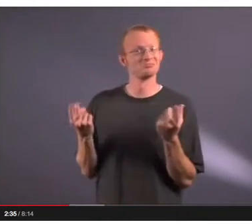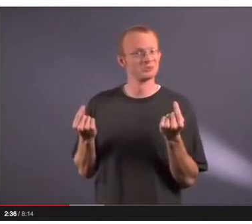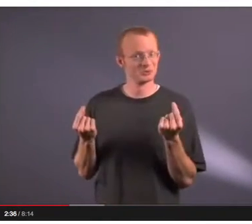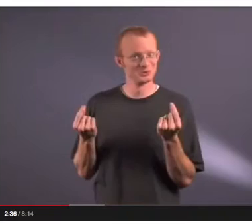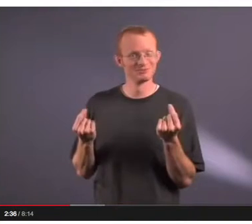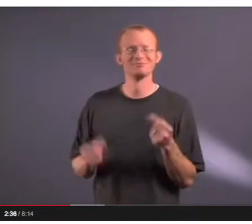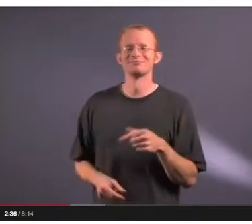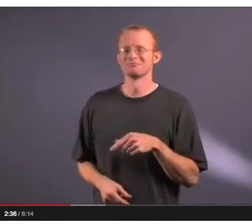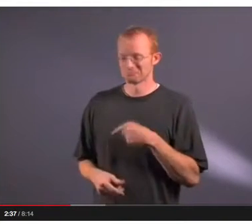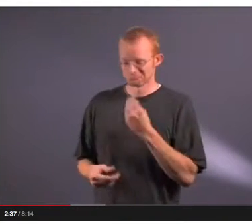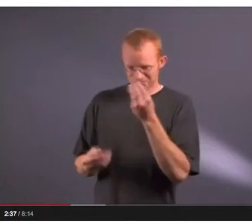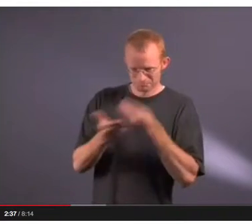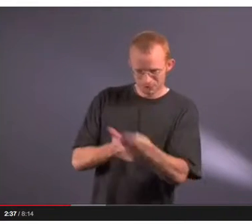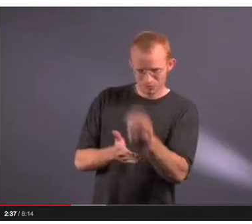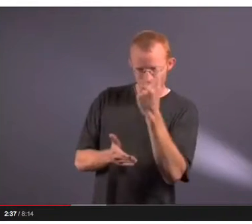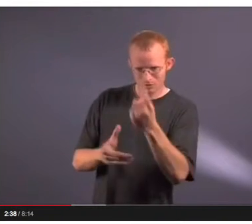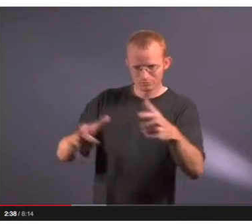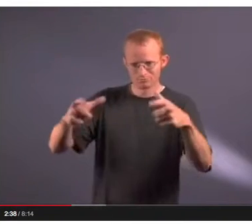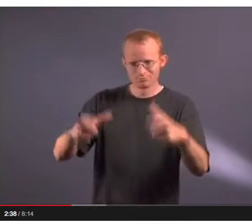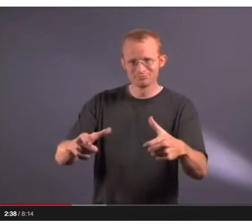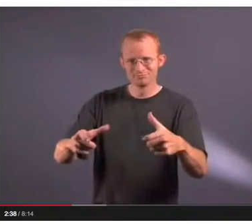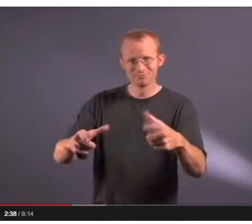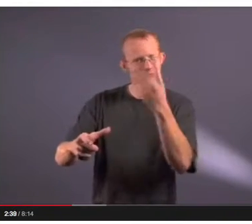able to work.